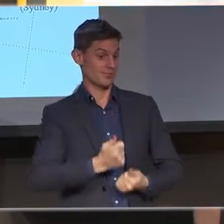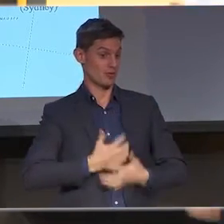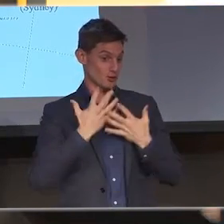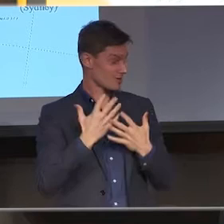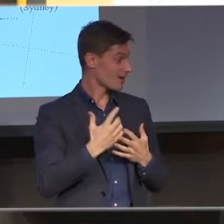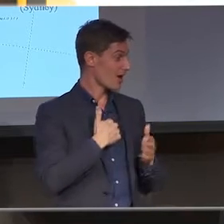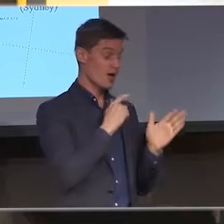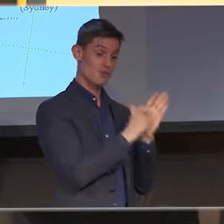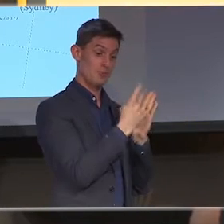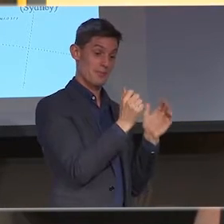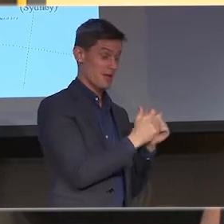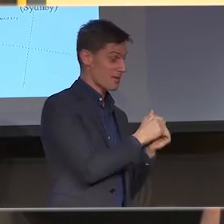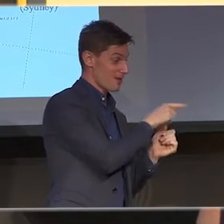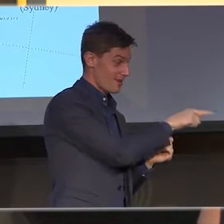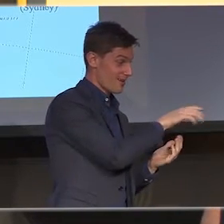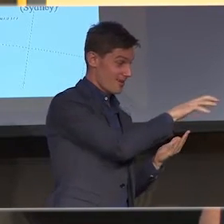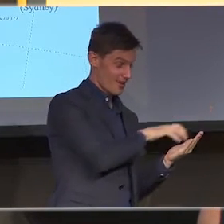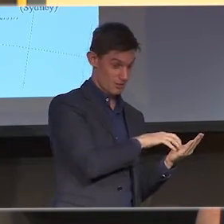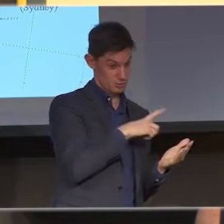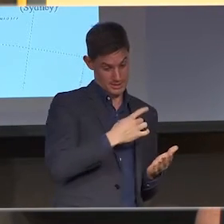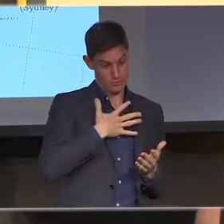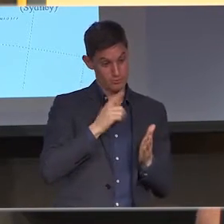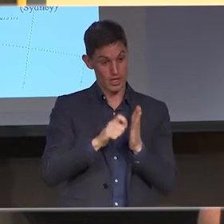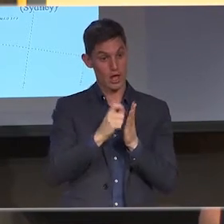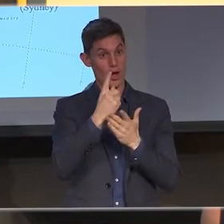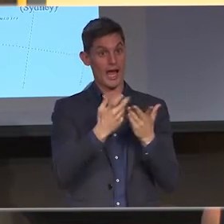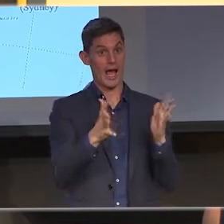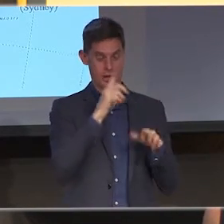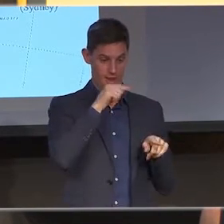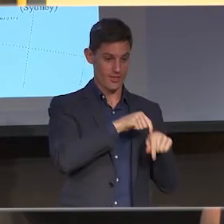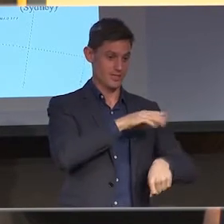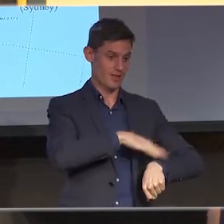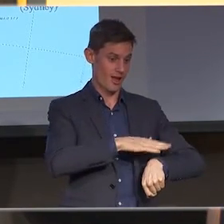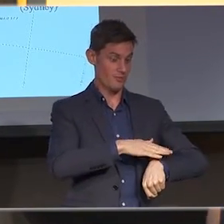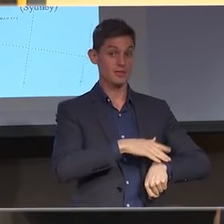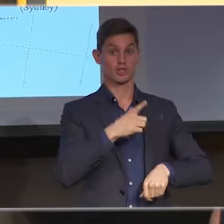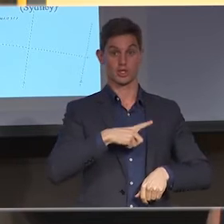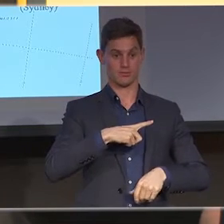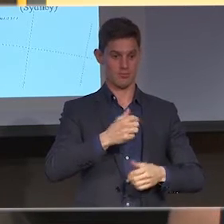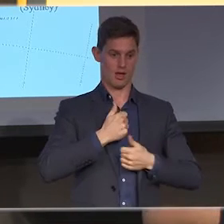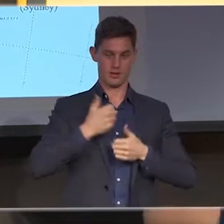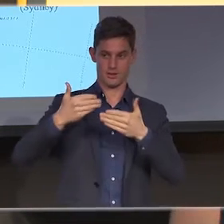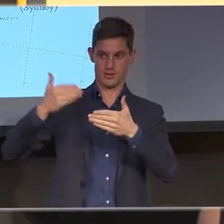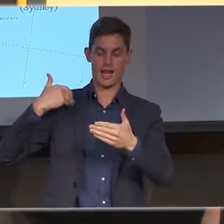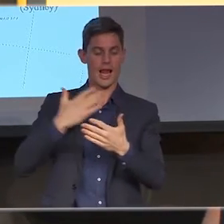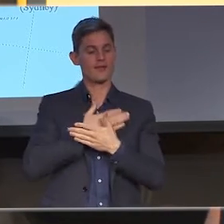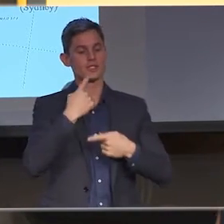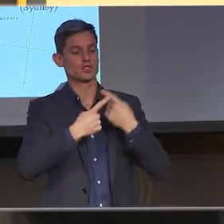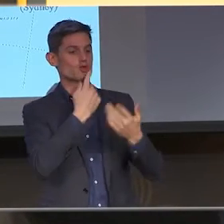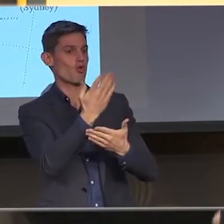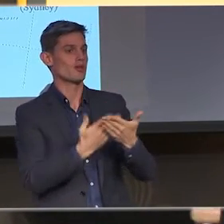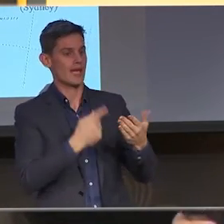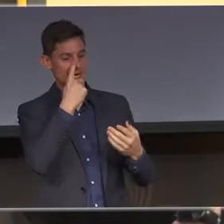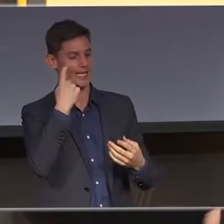I wrote a paper because I realise it's the only way I will stick to time, because I come from a long line of storytellers.